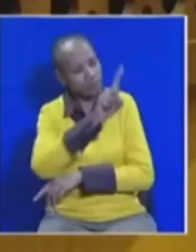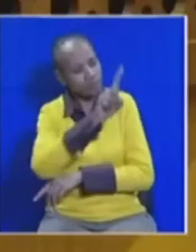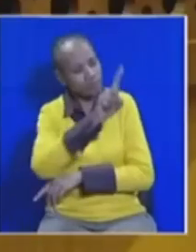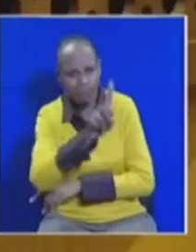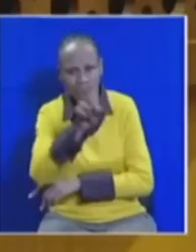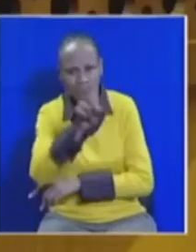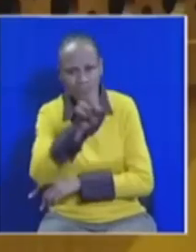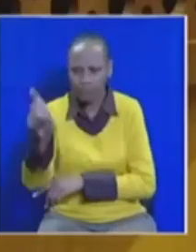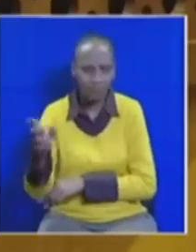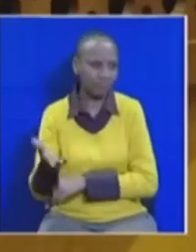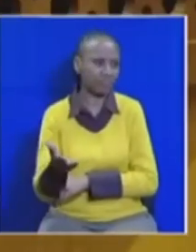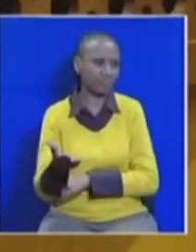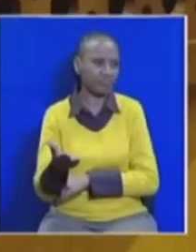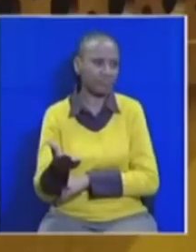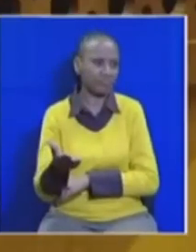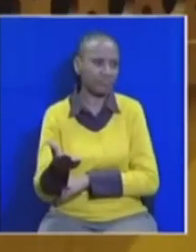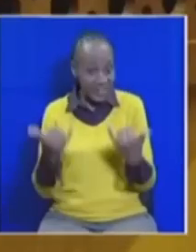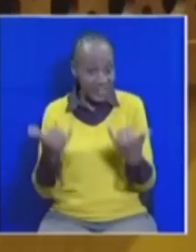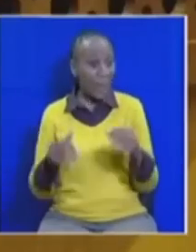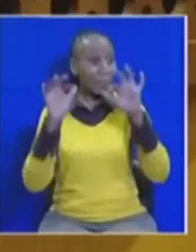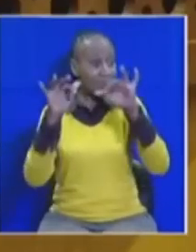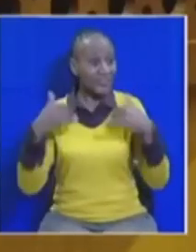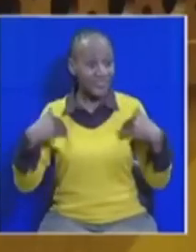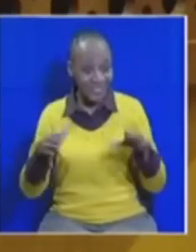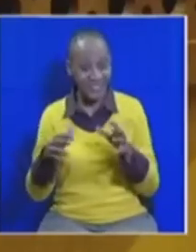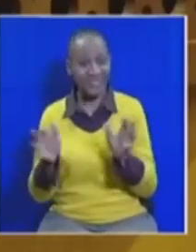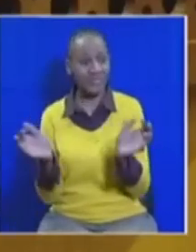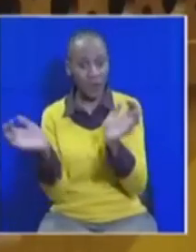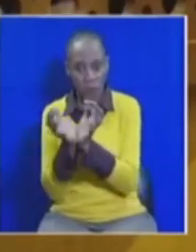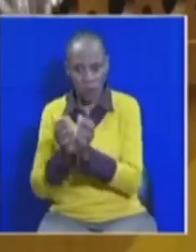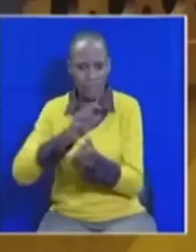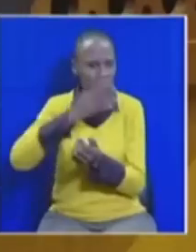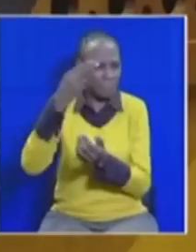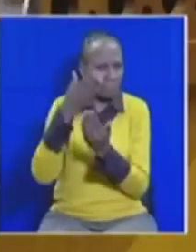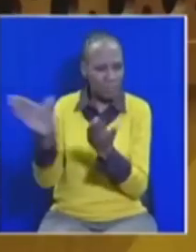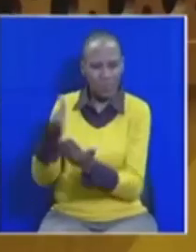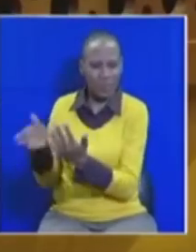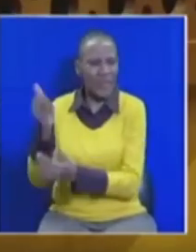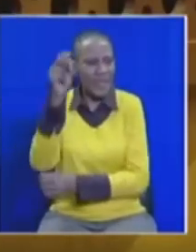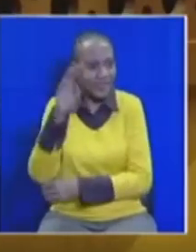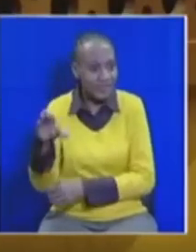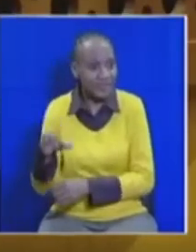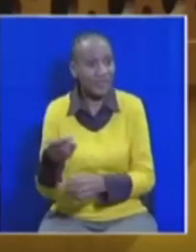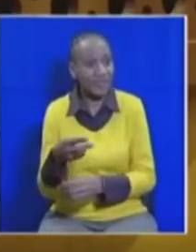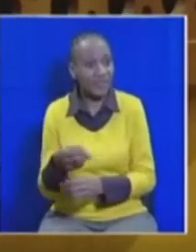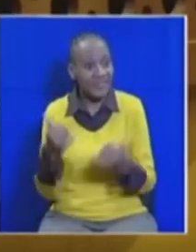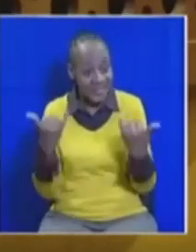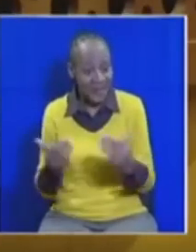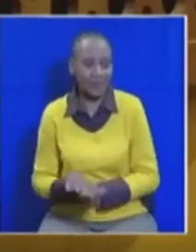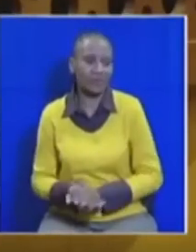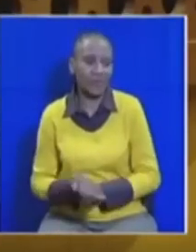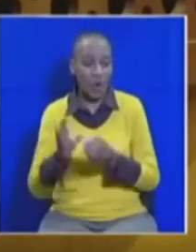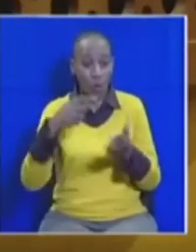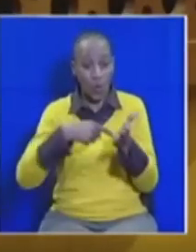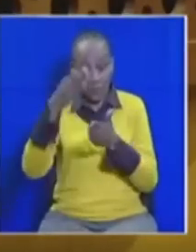are already mobilizing against the ANC than never before. And this weekend, South Africans have